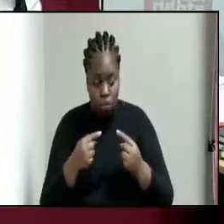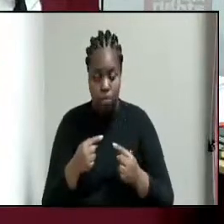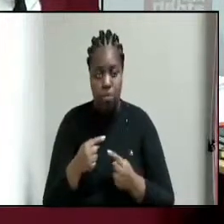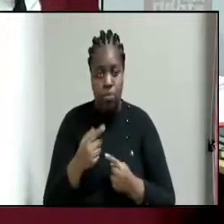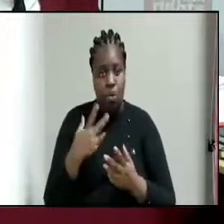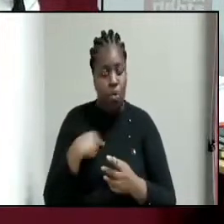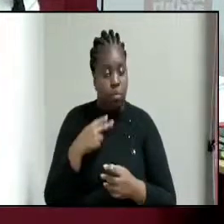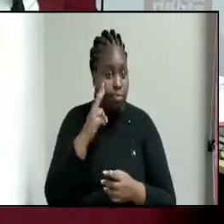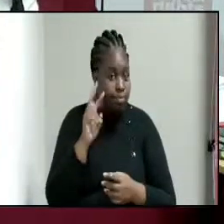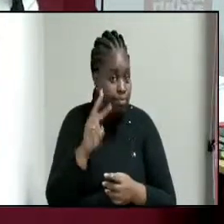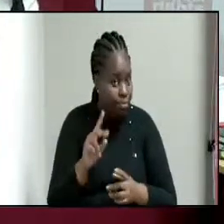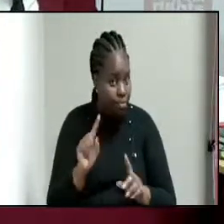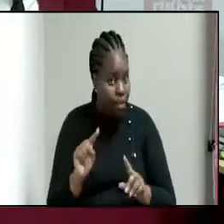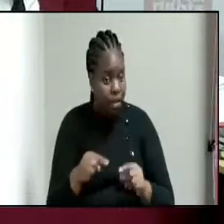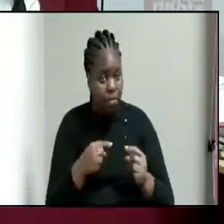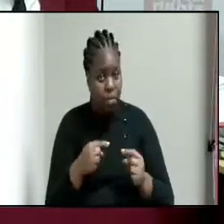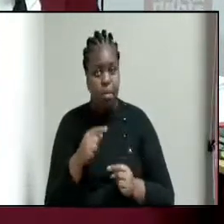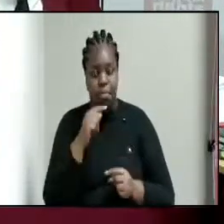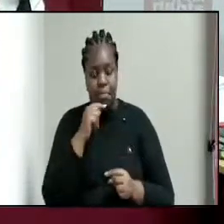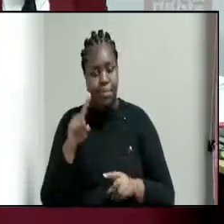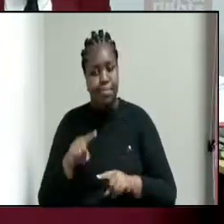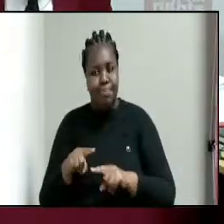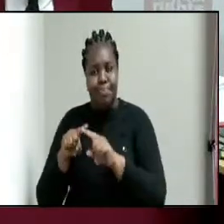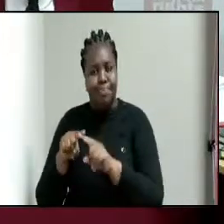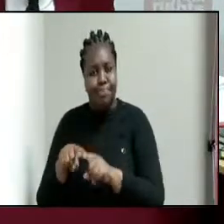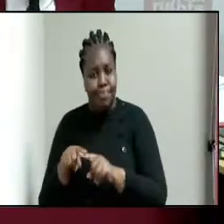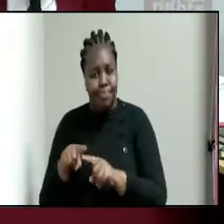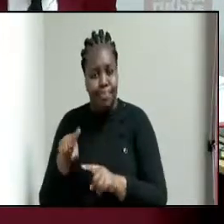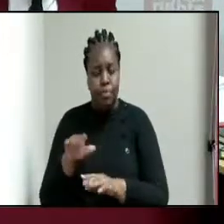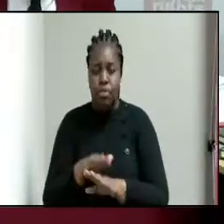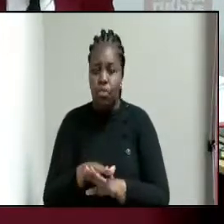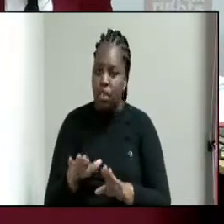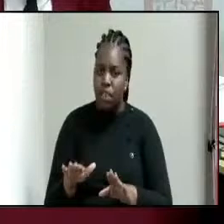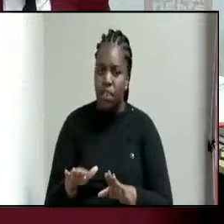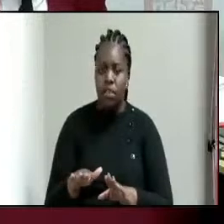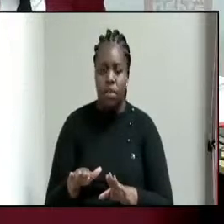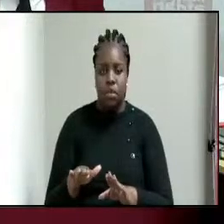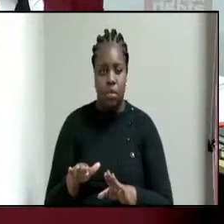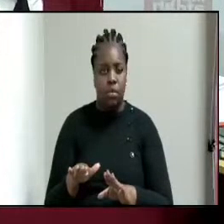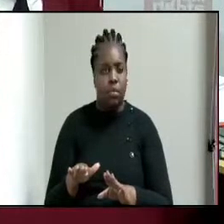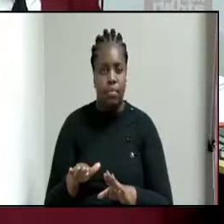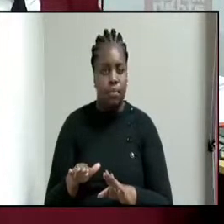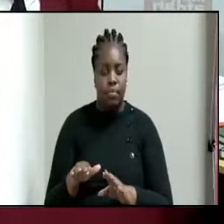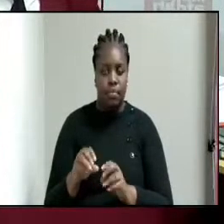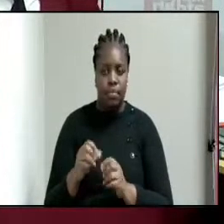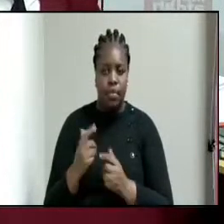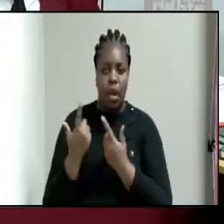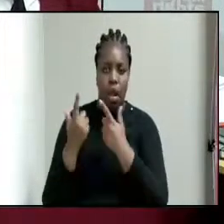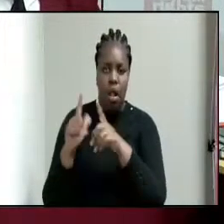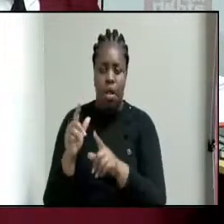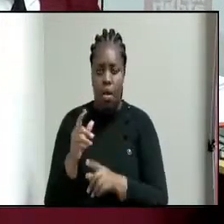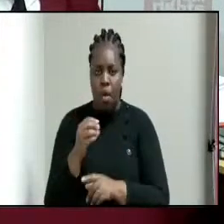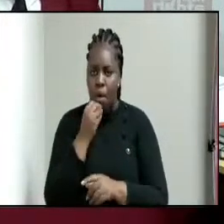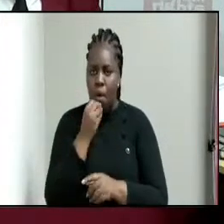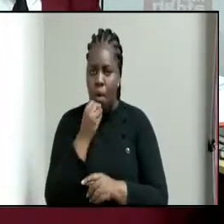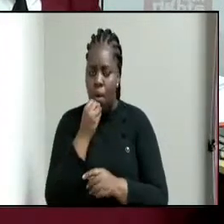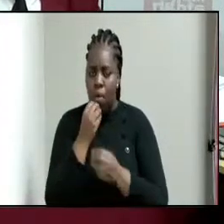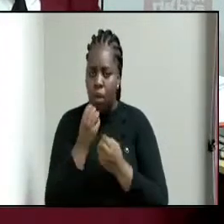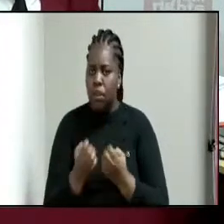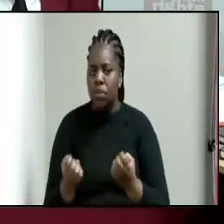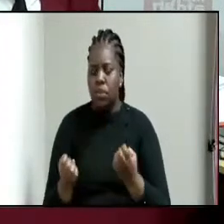you see an argument relying on not destroying food sources